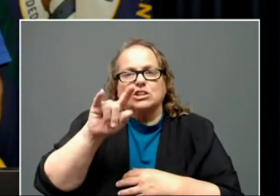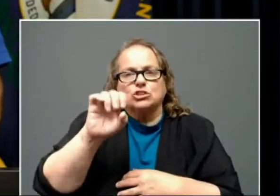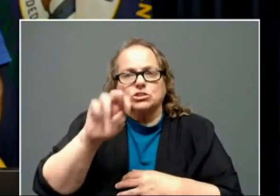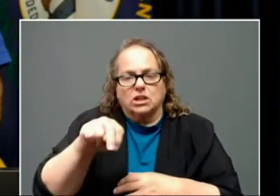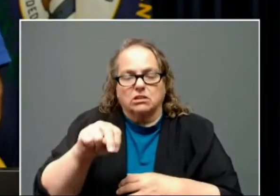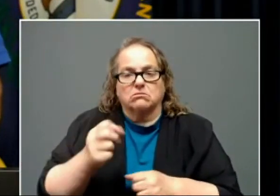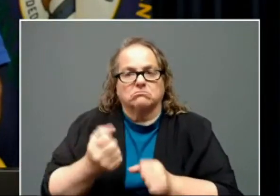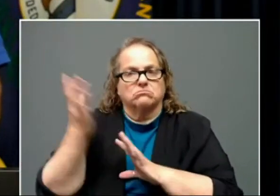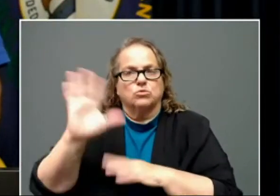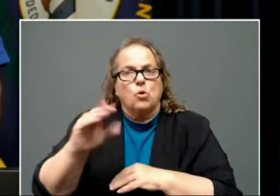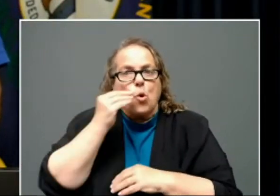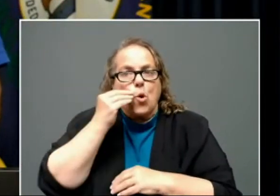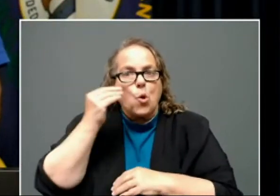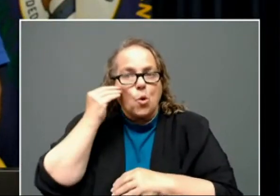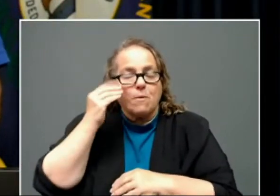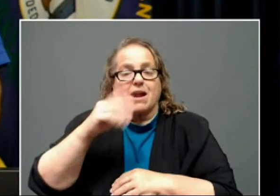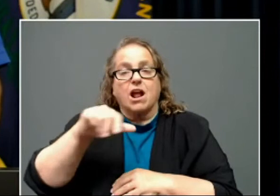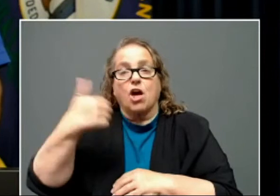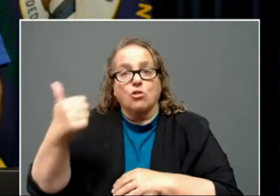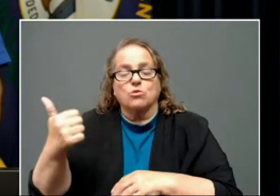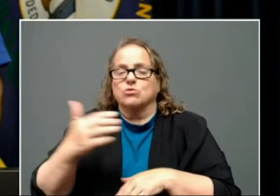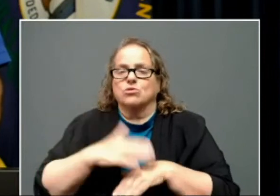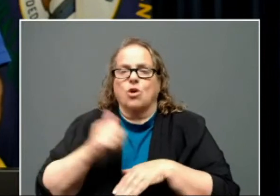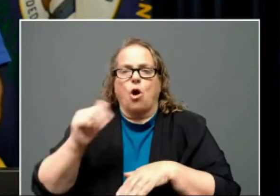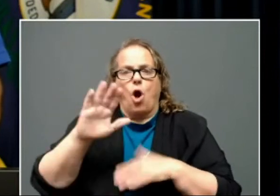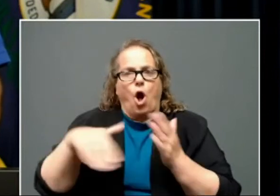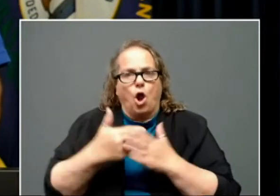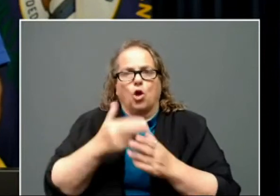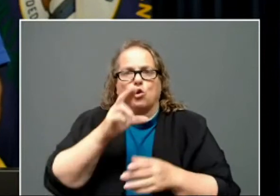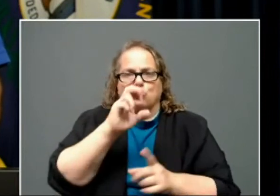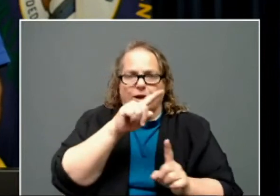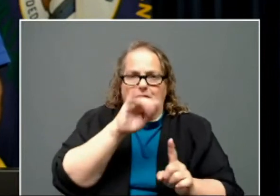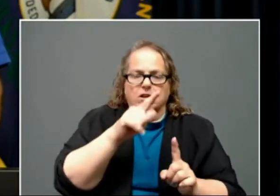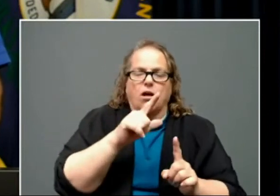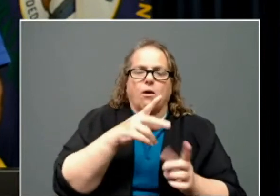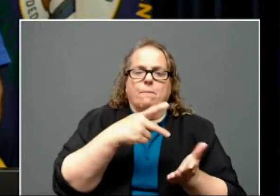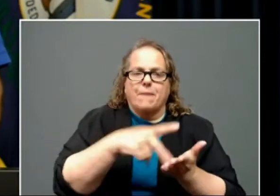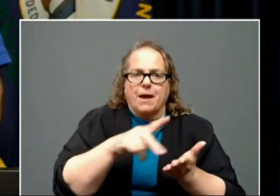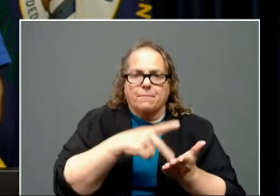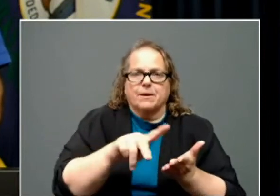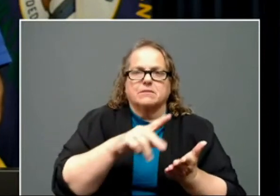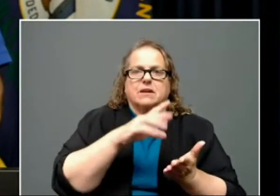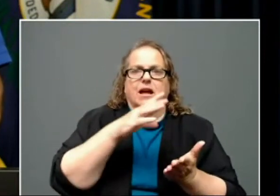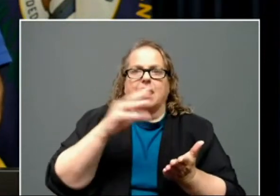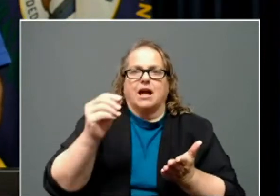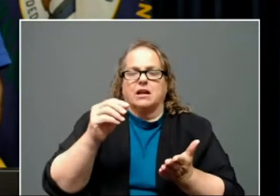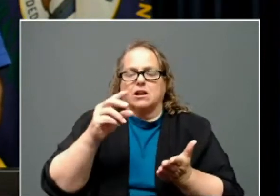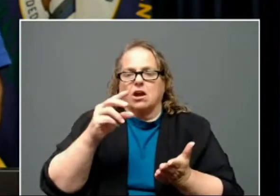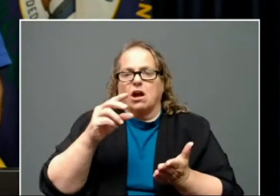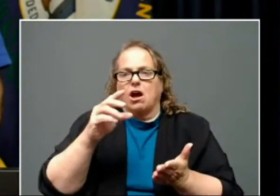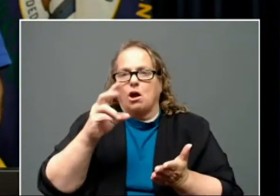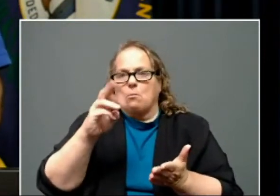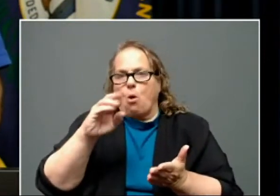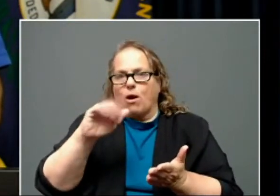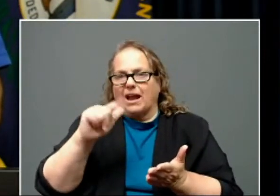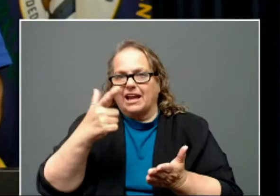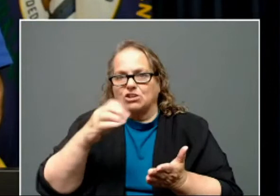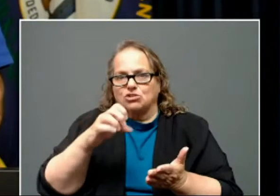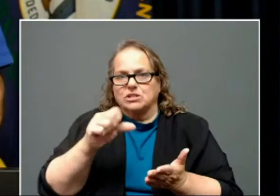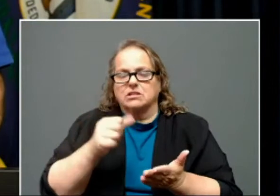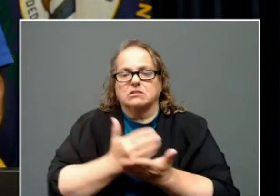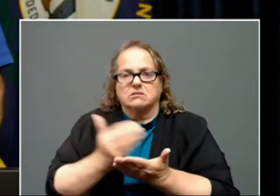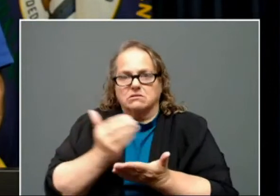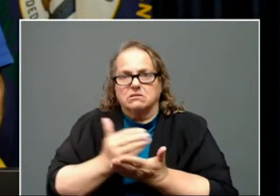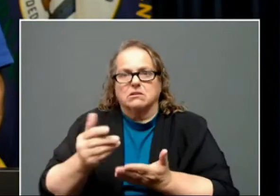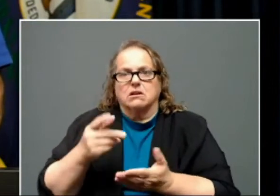have been calling for all rental payments and mortgages for landlords to be canceled. So in the face of these stark numbers from Louisville, would you consider taking